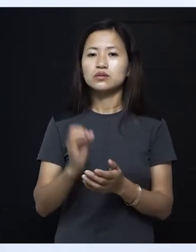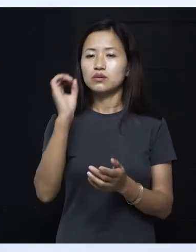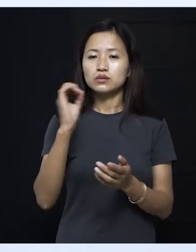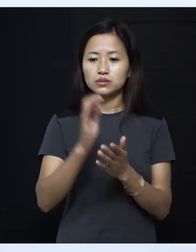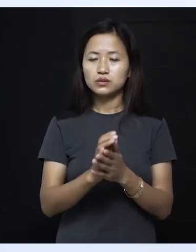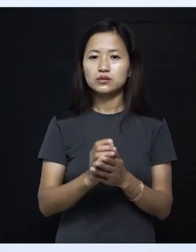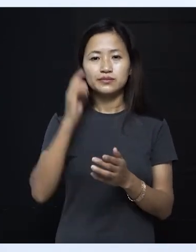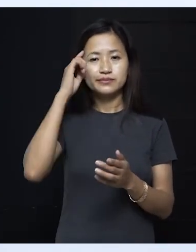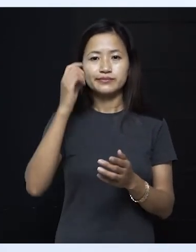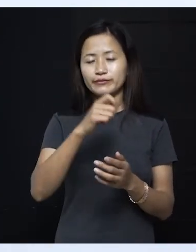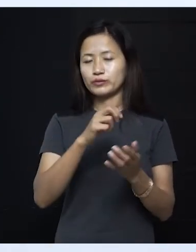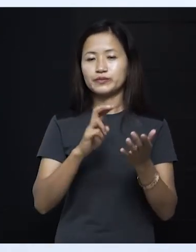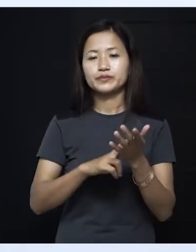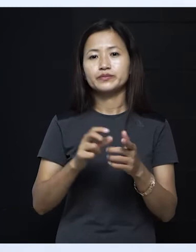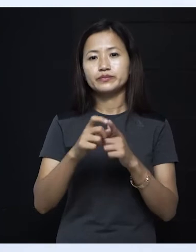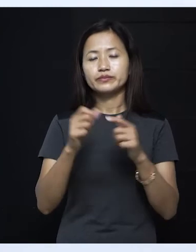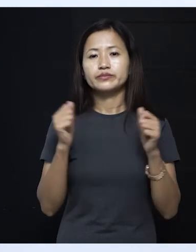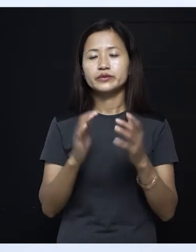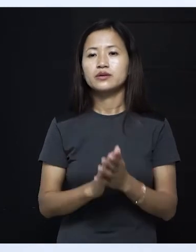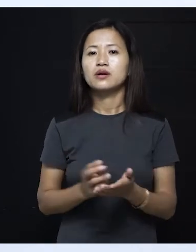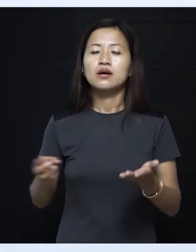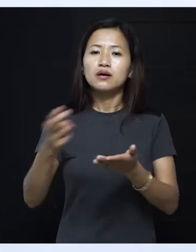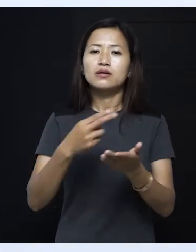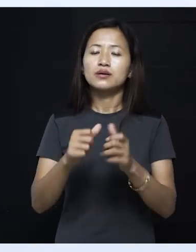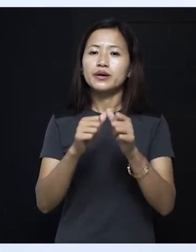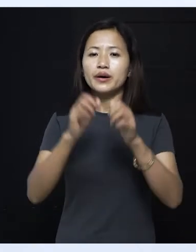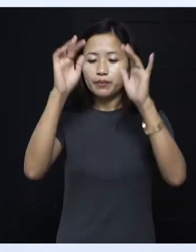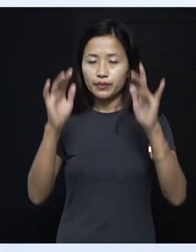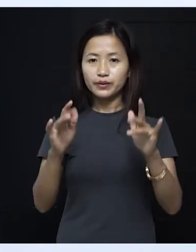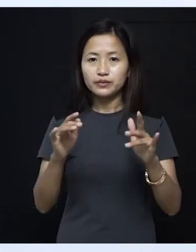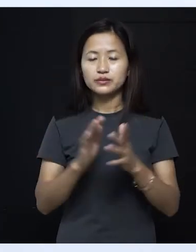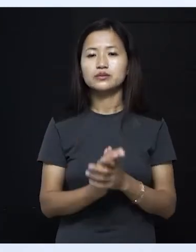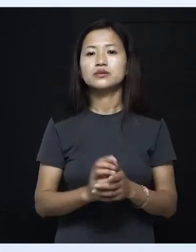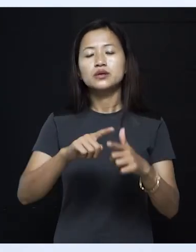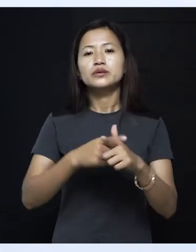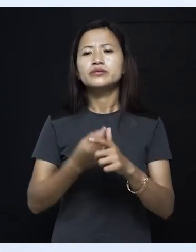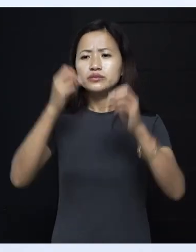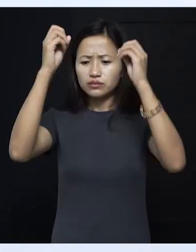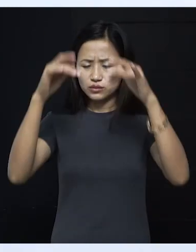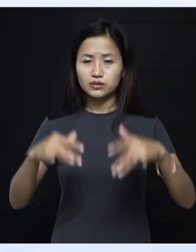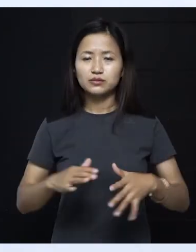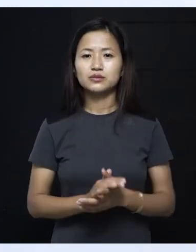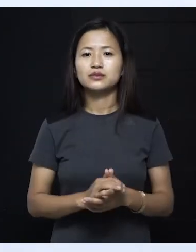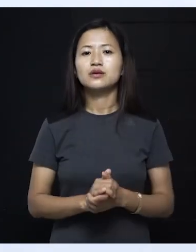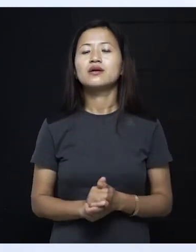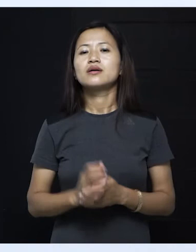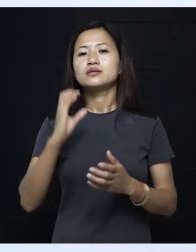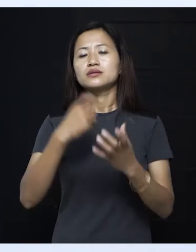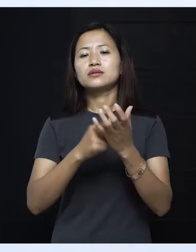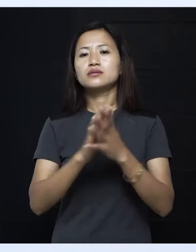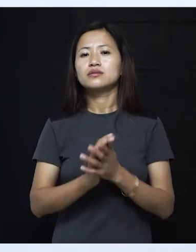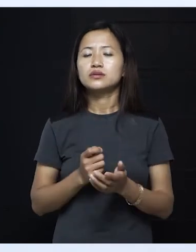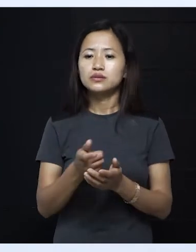to December and harvested in April to June. Then talking about this Kharif, okay? Kharif crops,